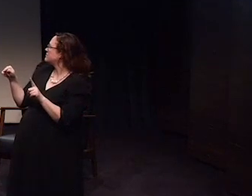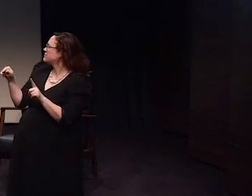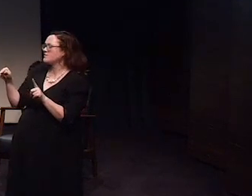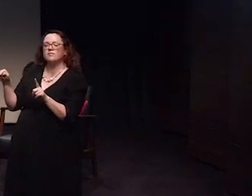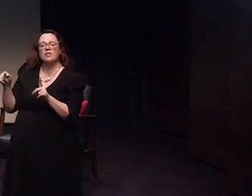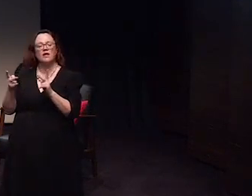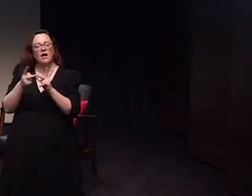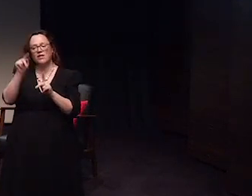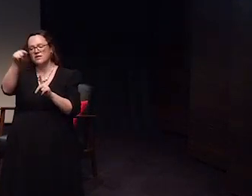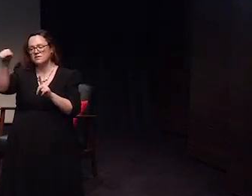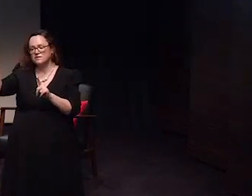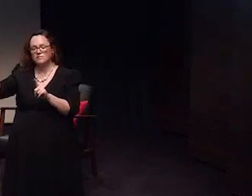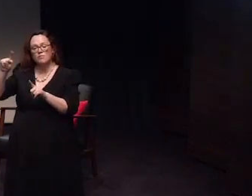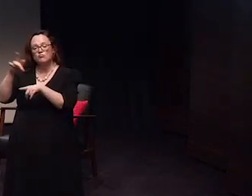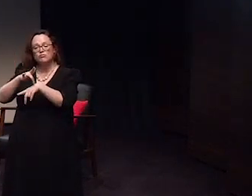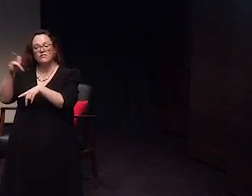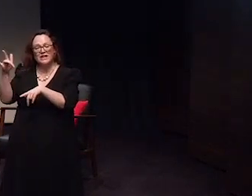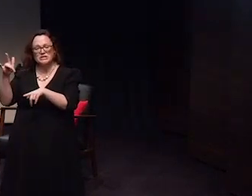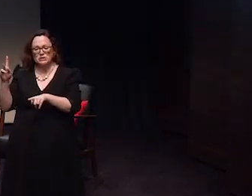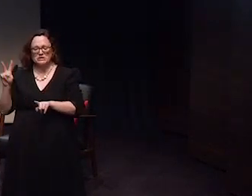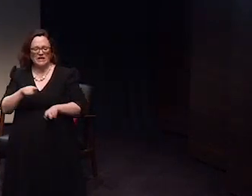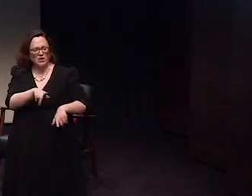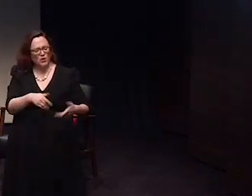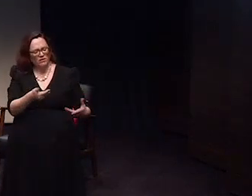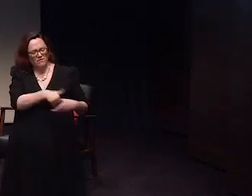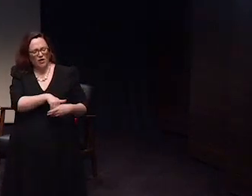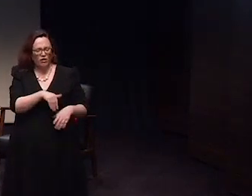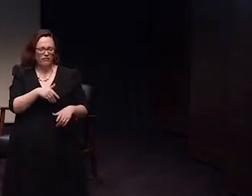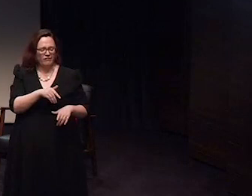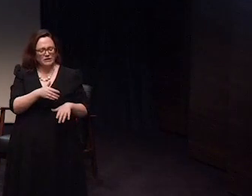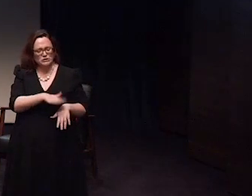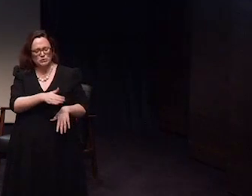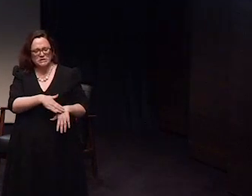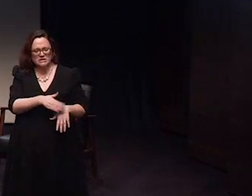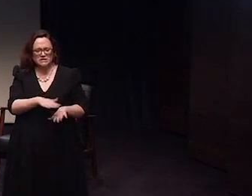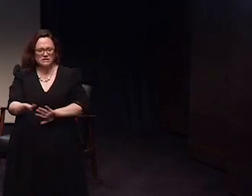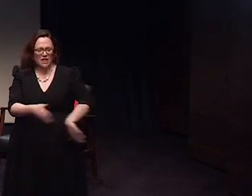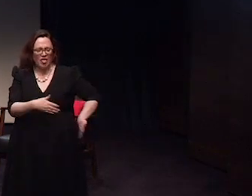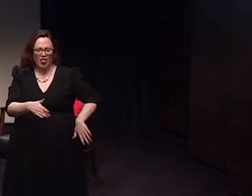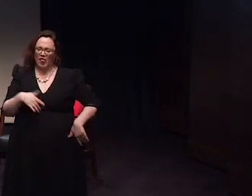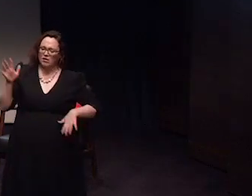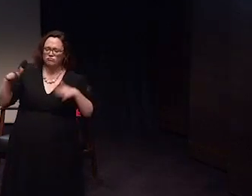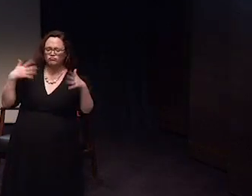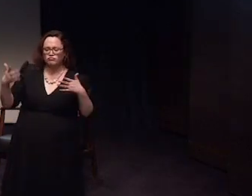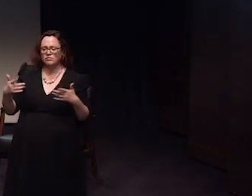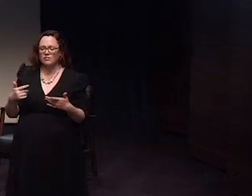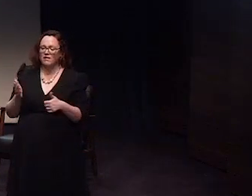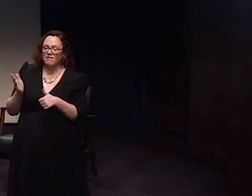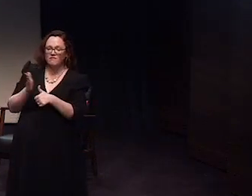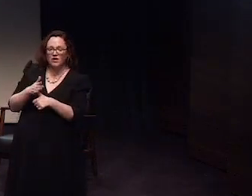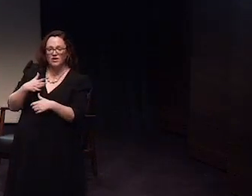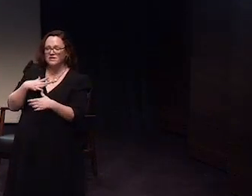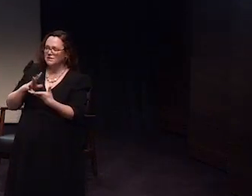professional. So we found 2 community development levers. So the first one is to developing trust and an habit